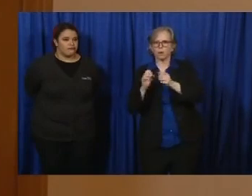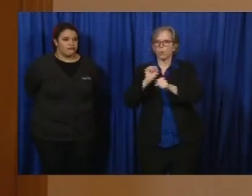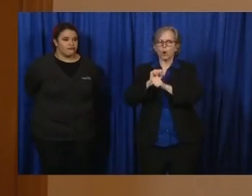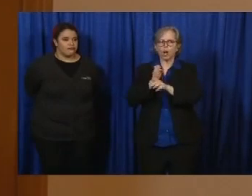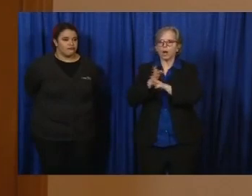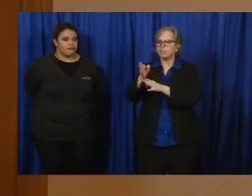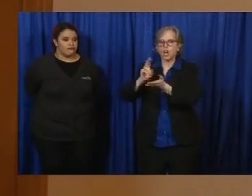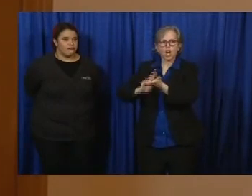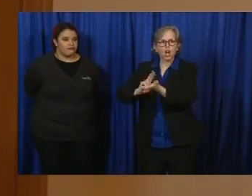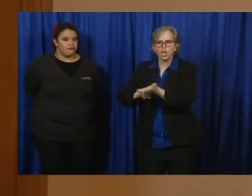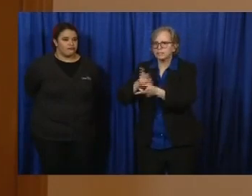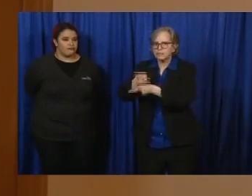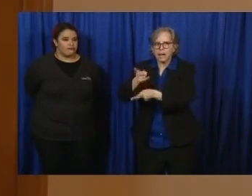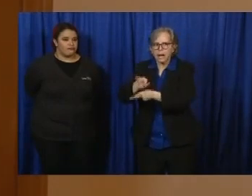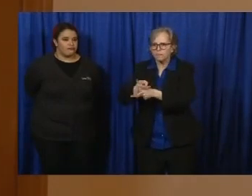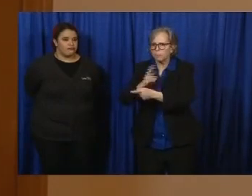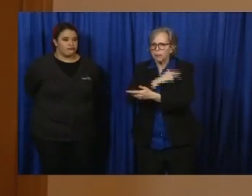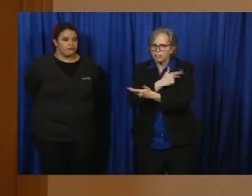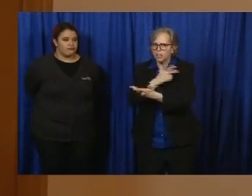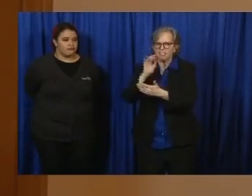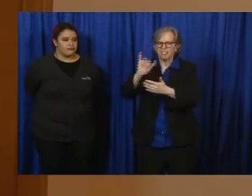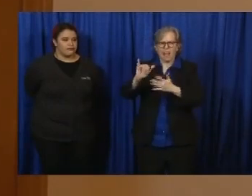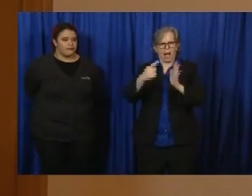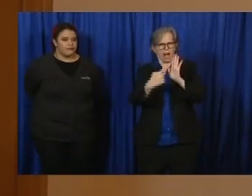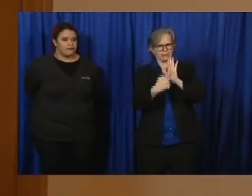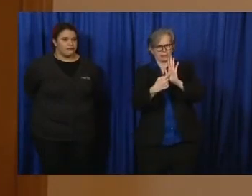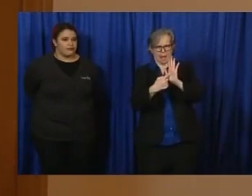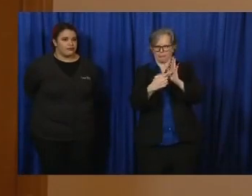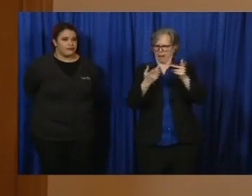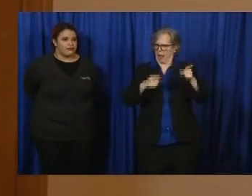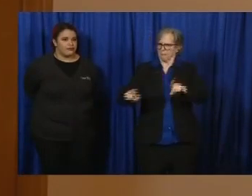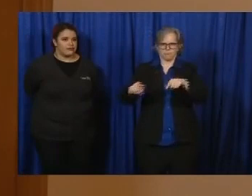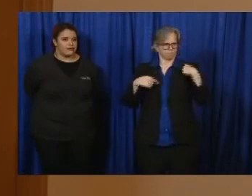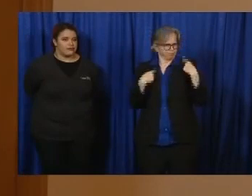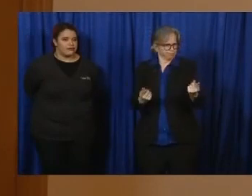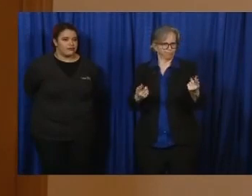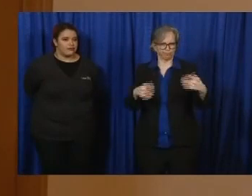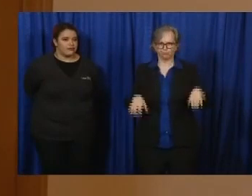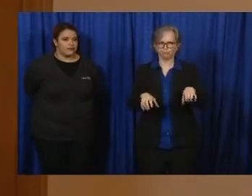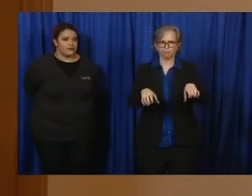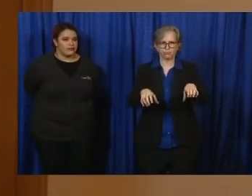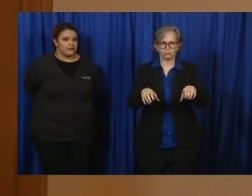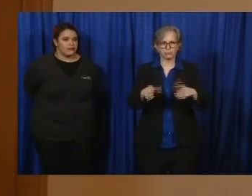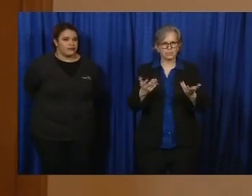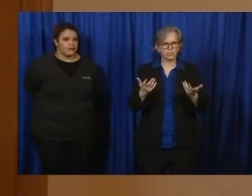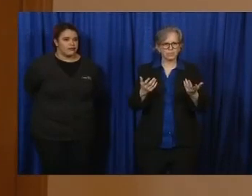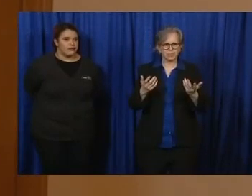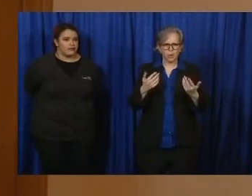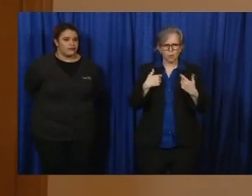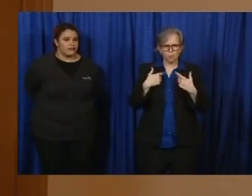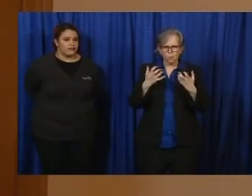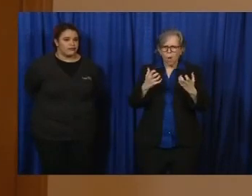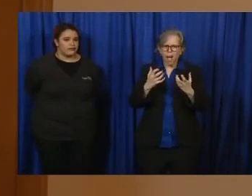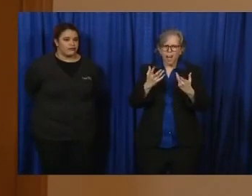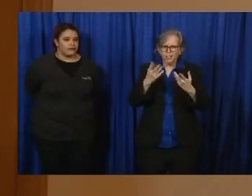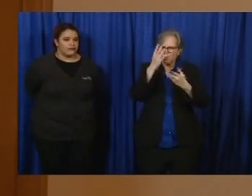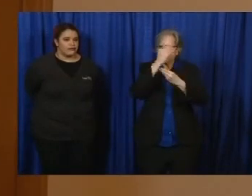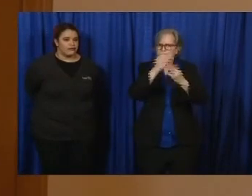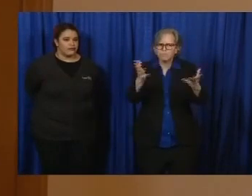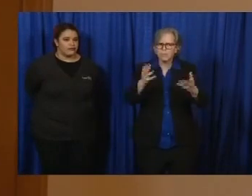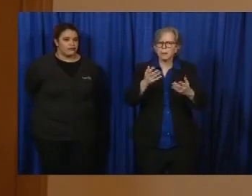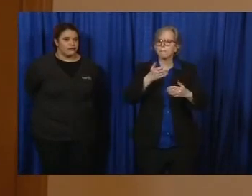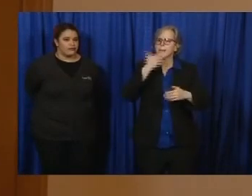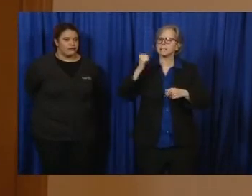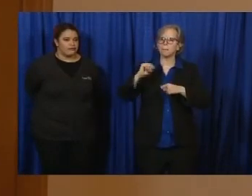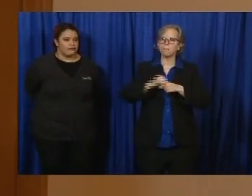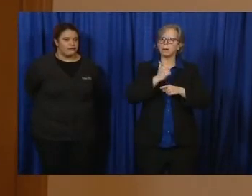area of our state has already discovered, one of the things I'm doing is trying to universalize that or share the best practices that one place is using,